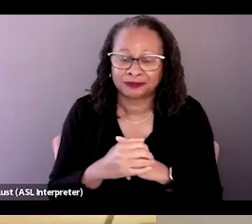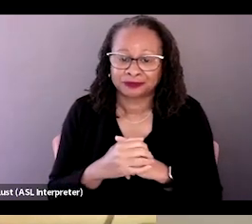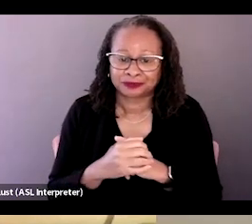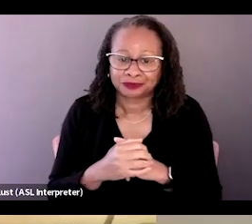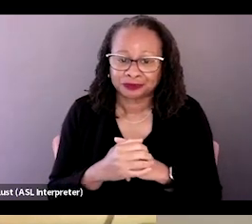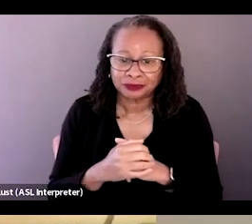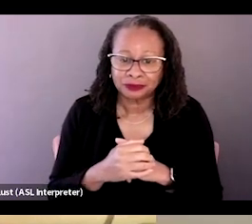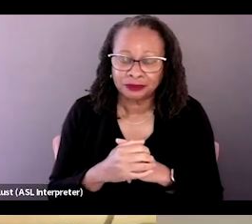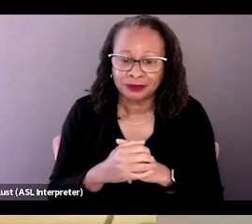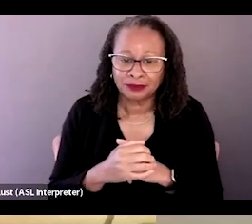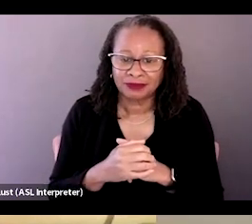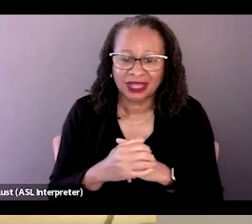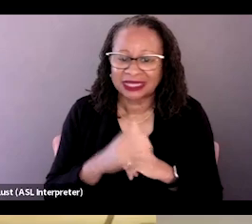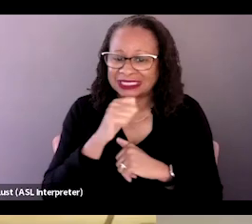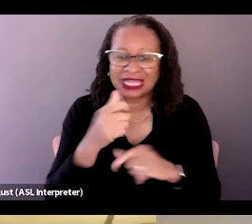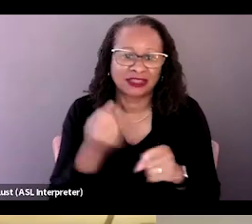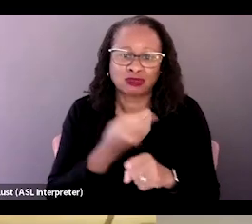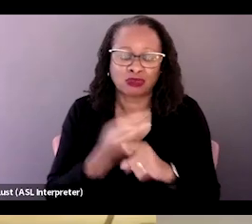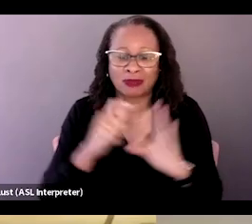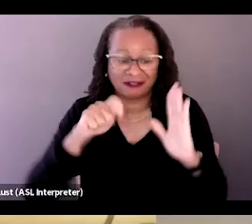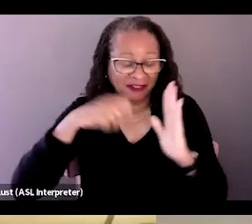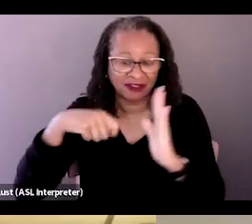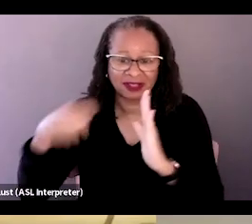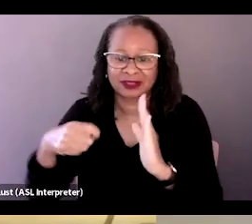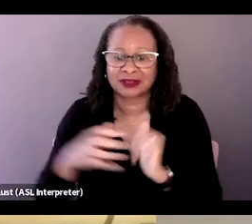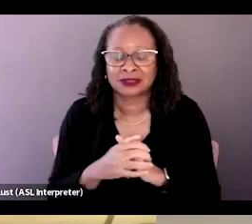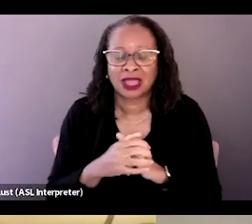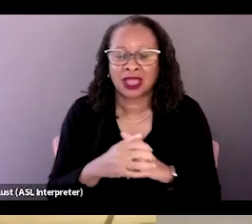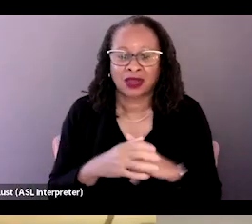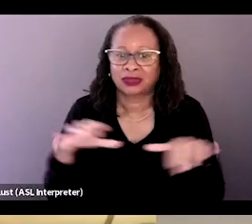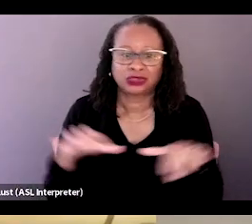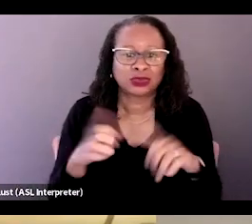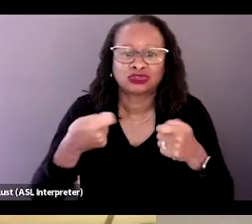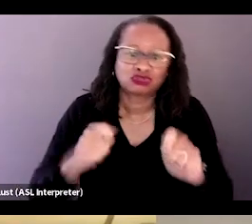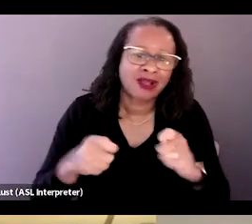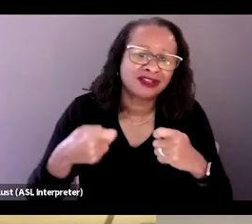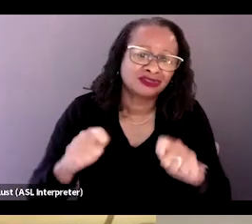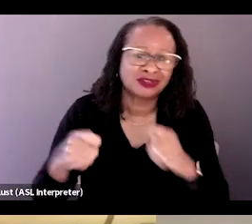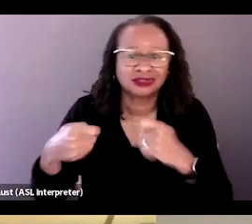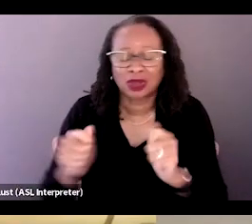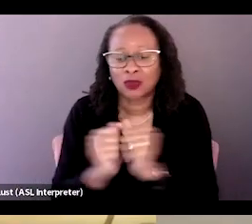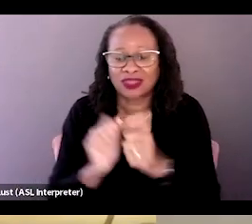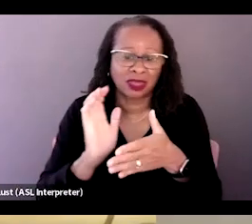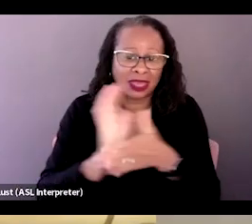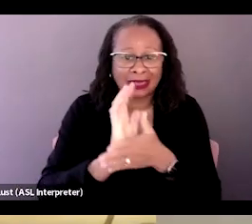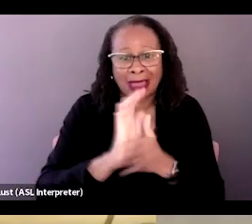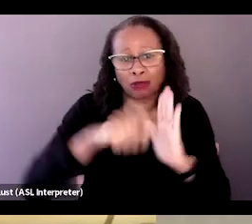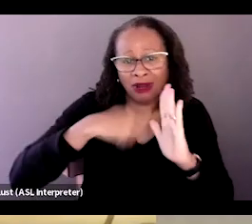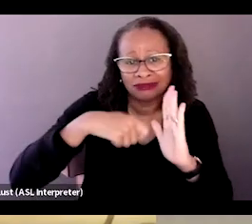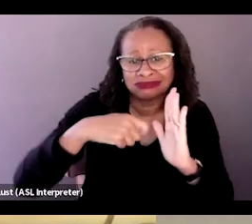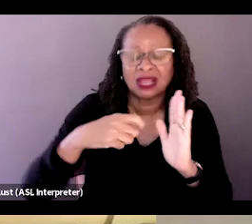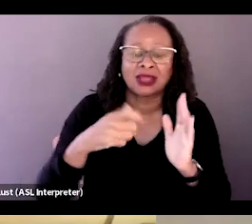the proper shooting. It was like we were doing some trials with the camera, and we decided, okay, let's try this scene. Let's